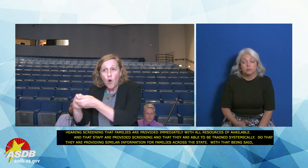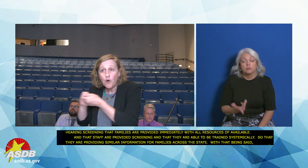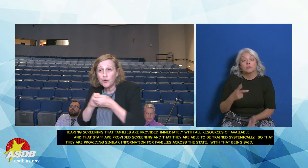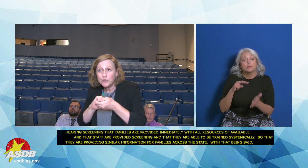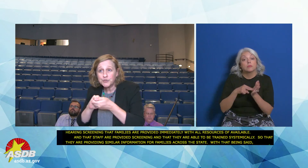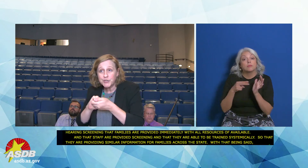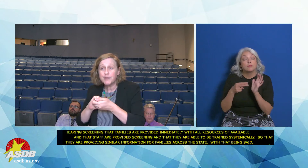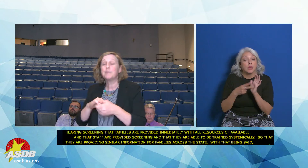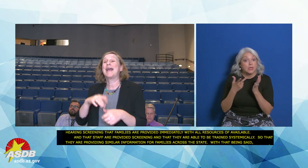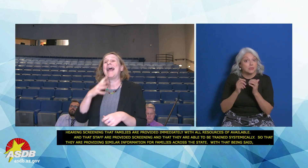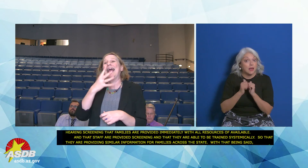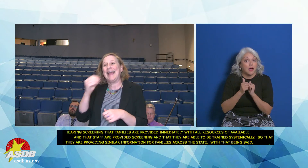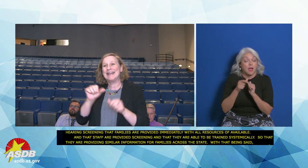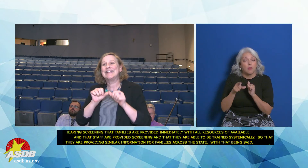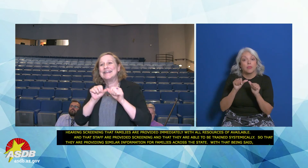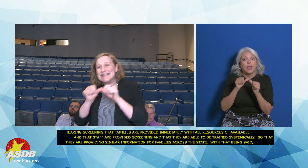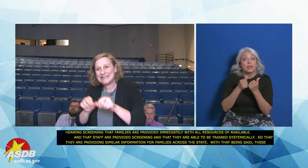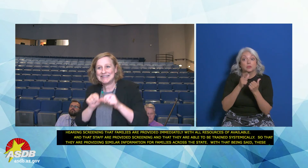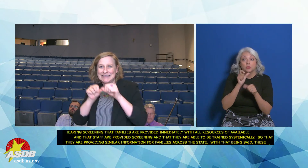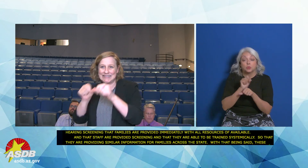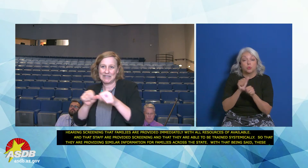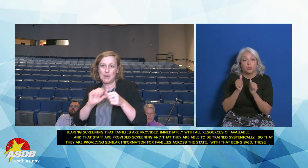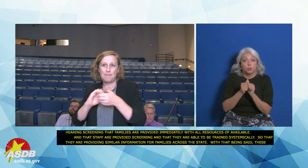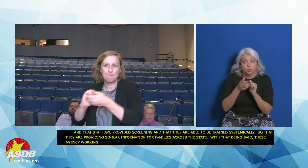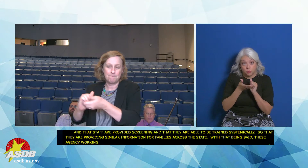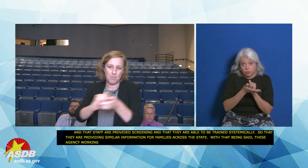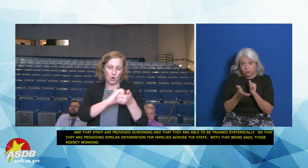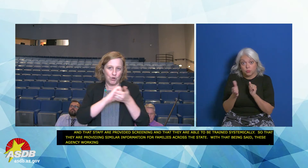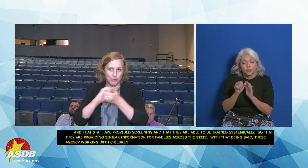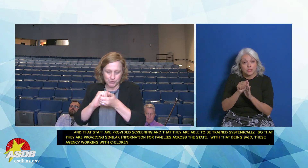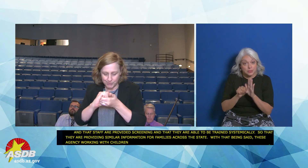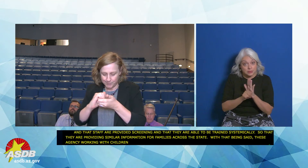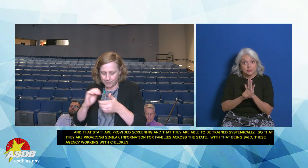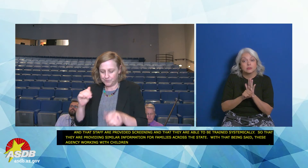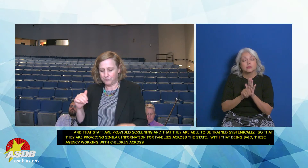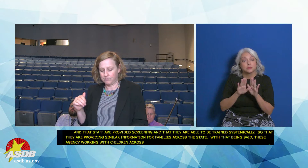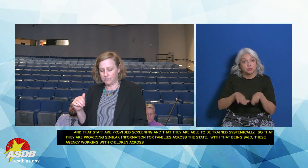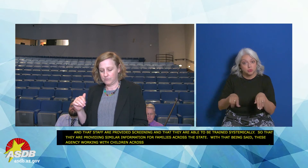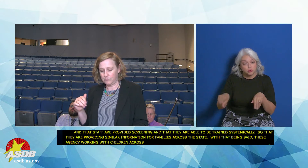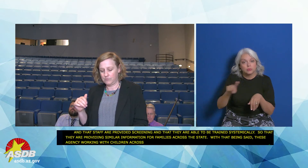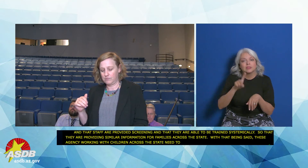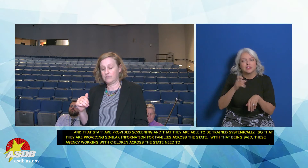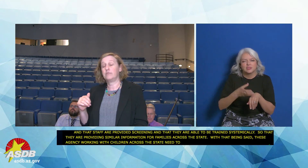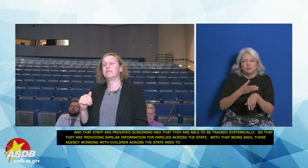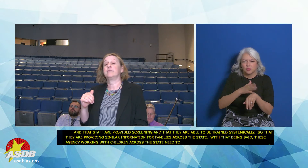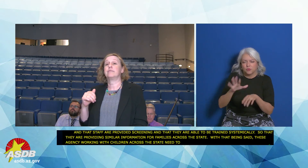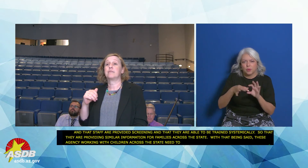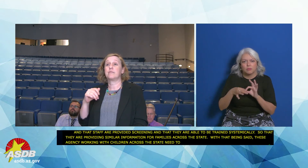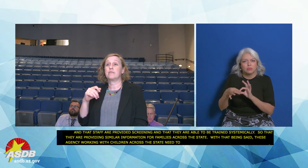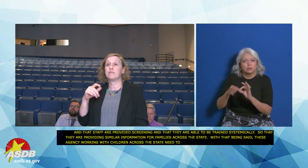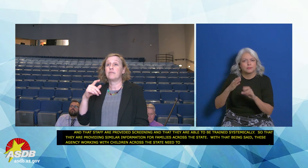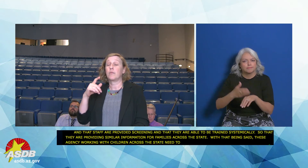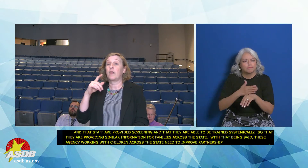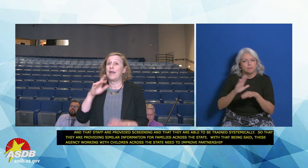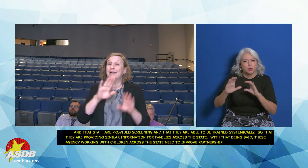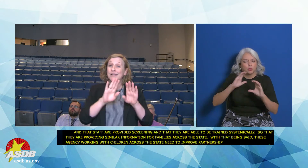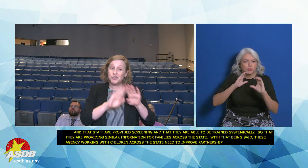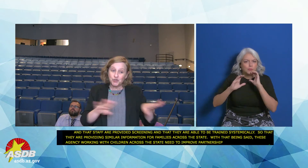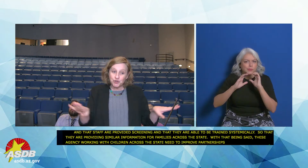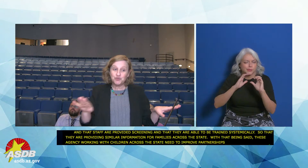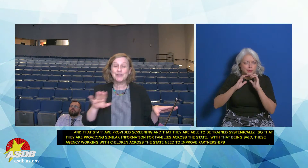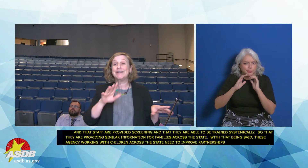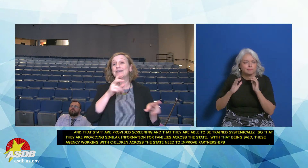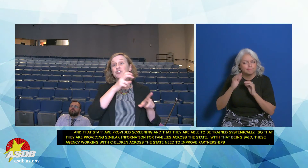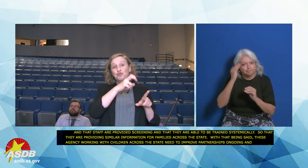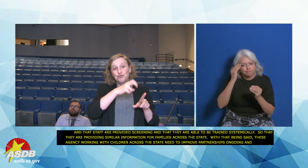these agencies that work with children across the state need to improve partnerships ongoing and work in collaboration with